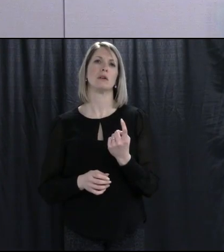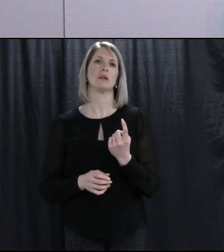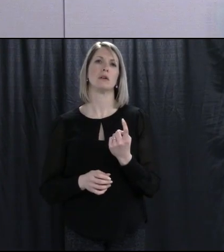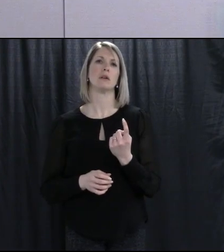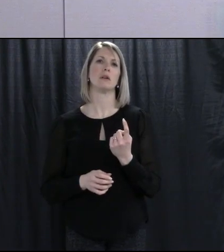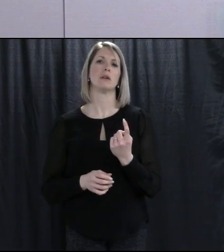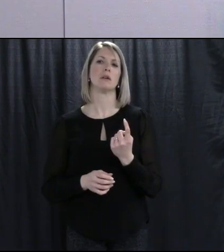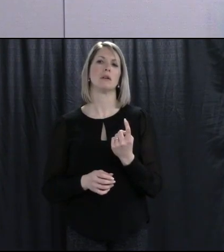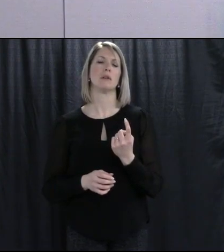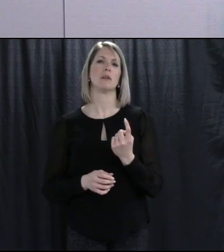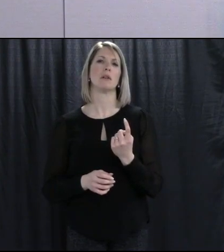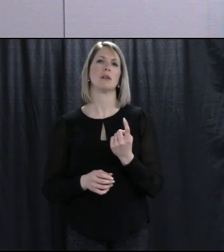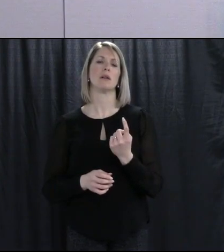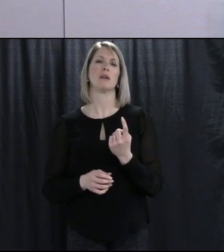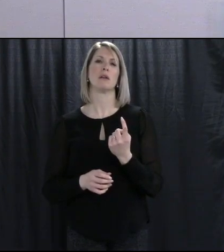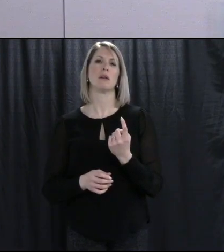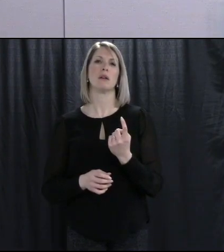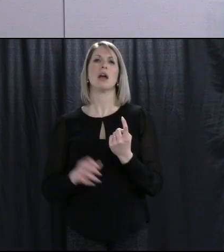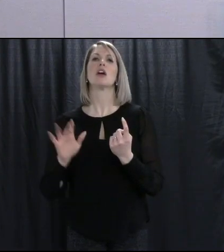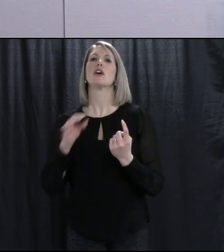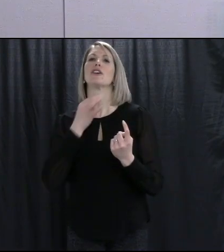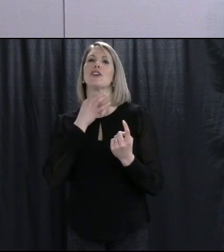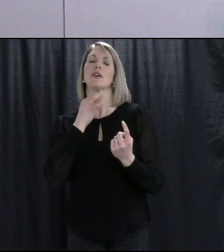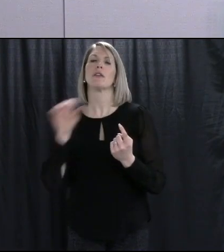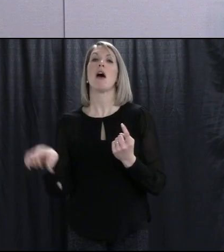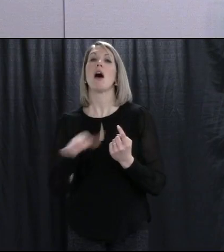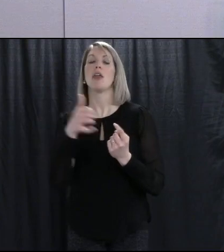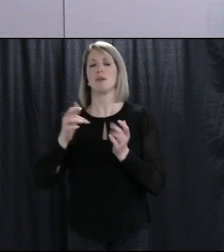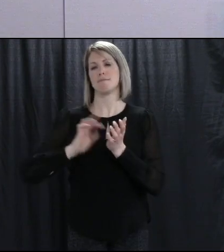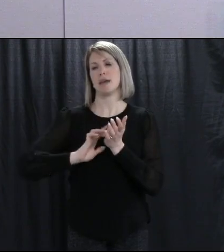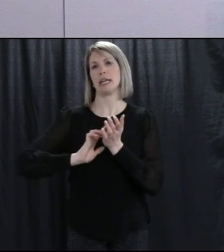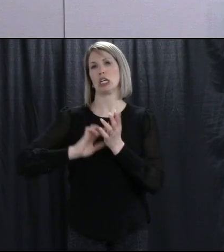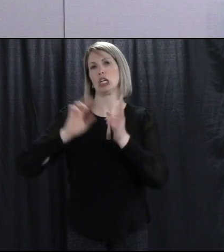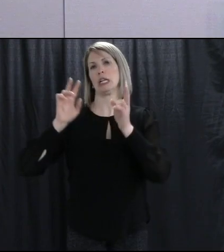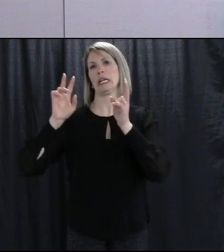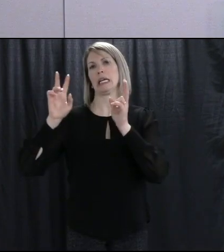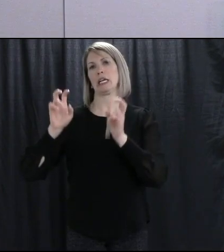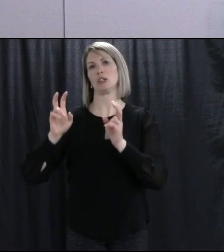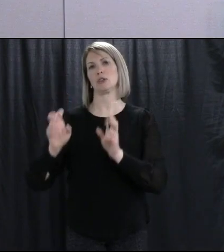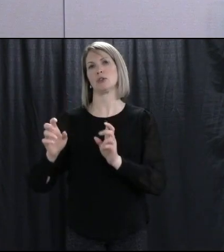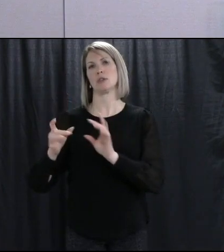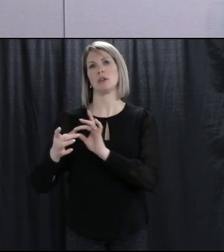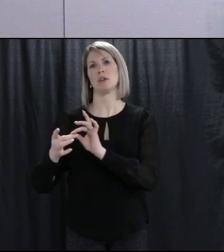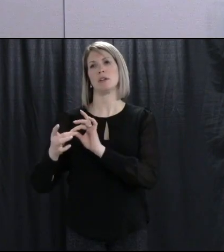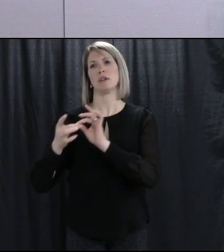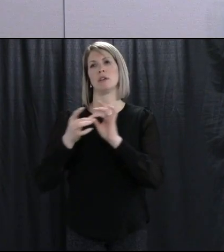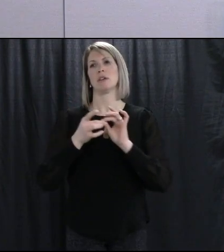medical issues that would arise from continuing with the Liberal leadership campaign?